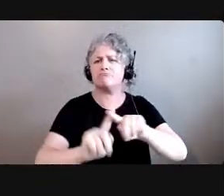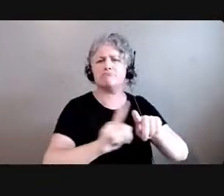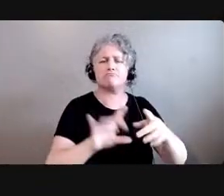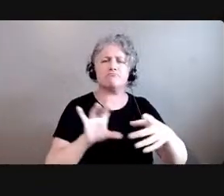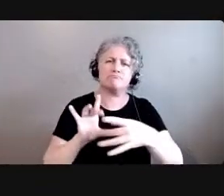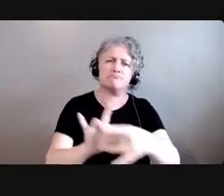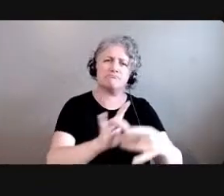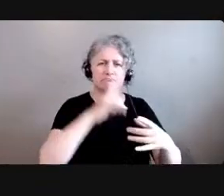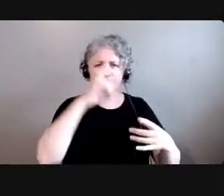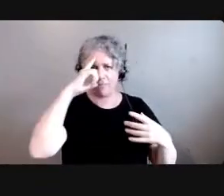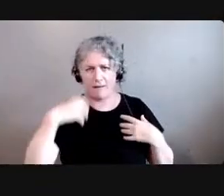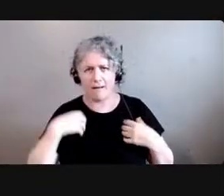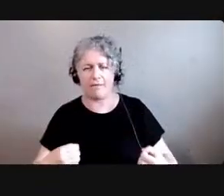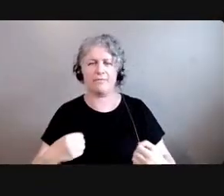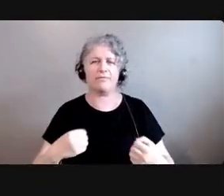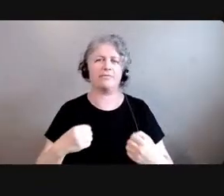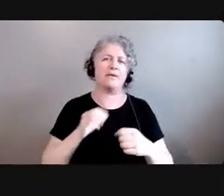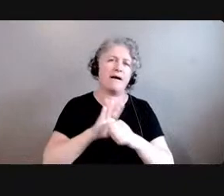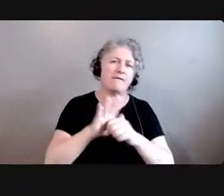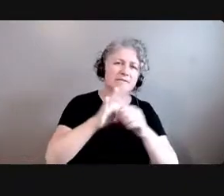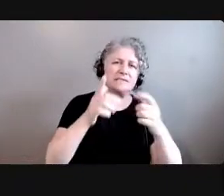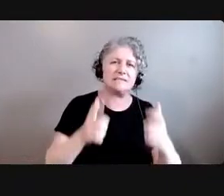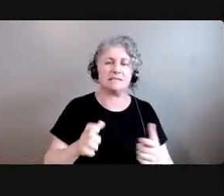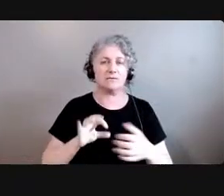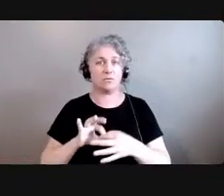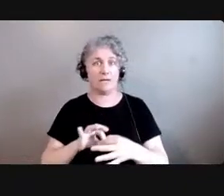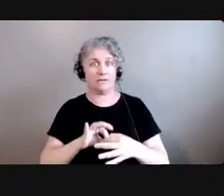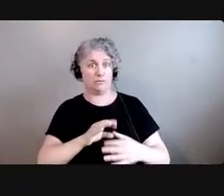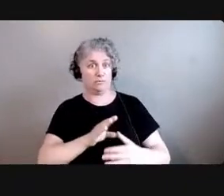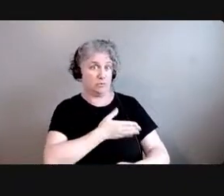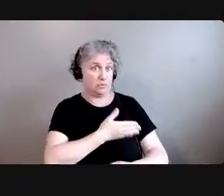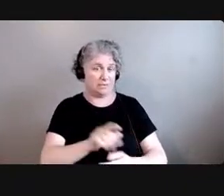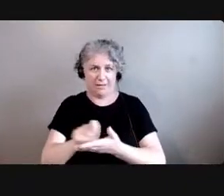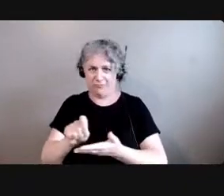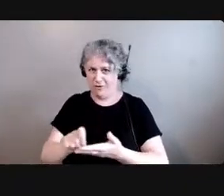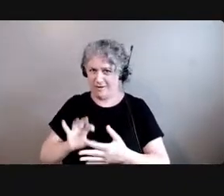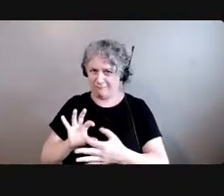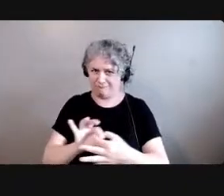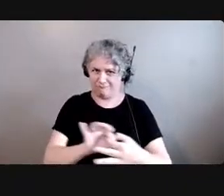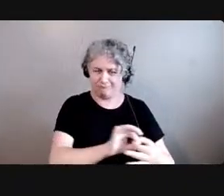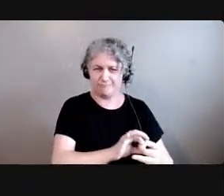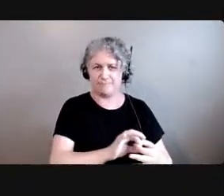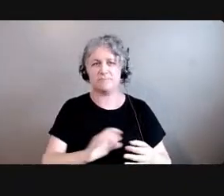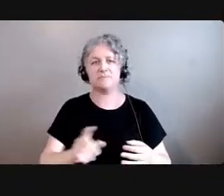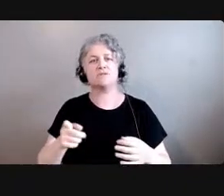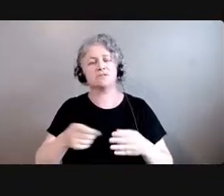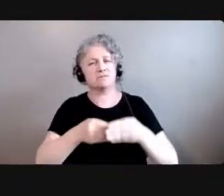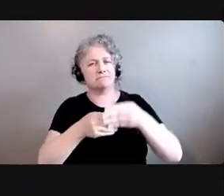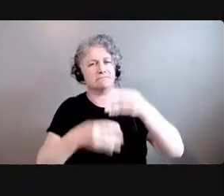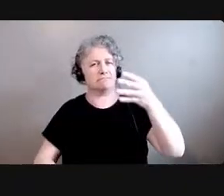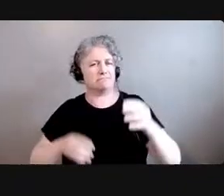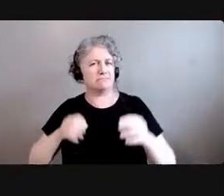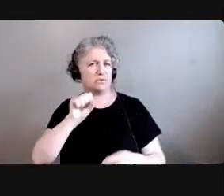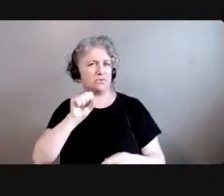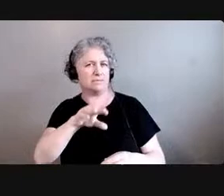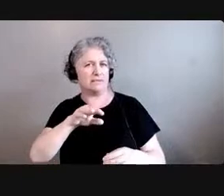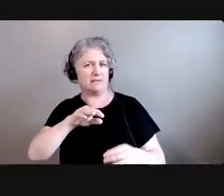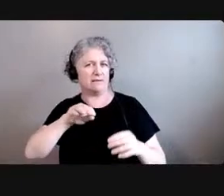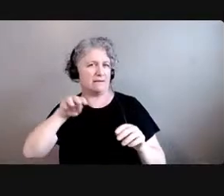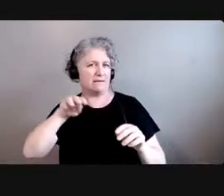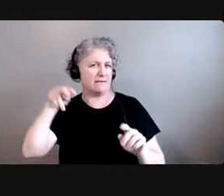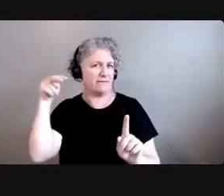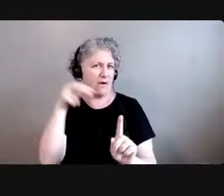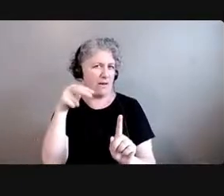writing, and advocacy. She is a content creator with a large and engaged social media following and a frequent guest on